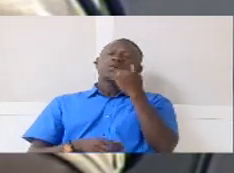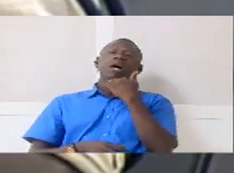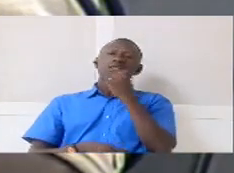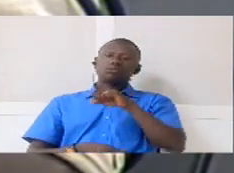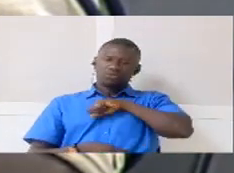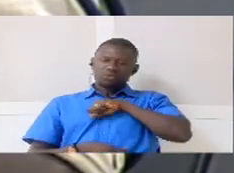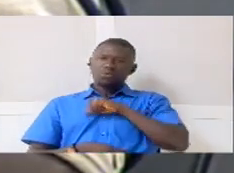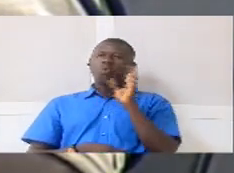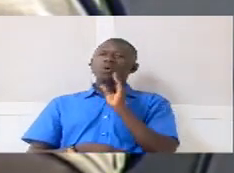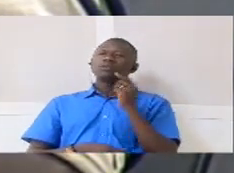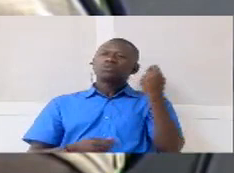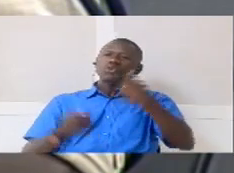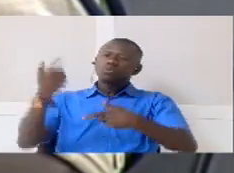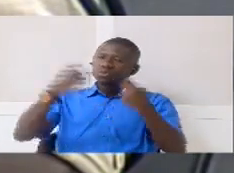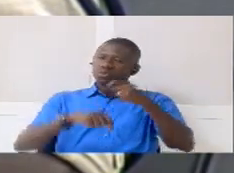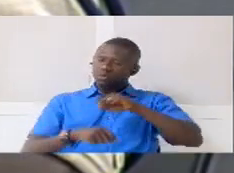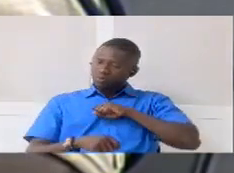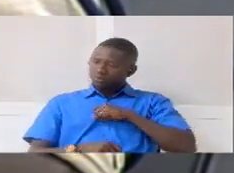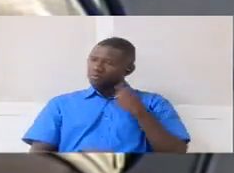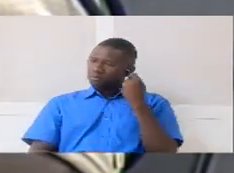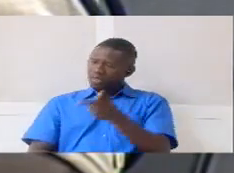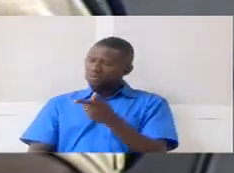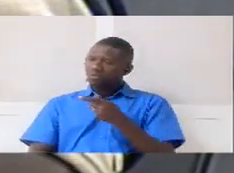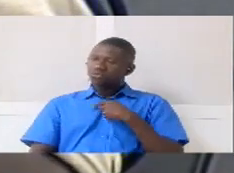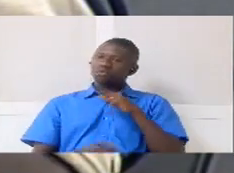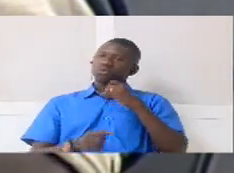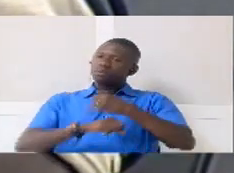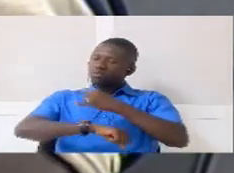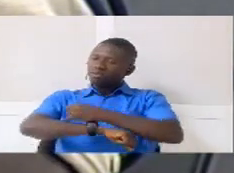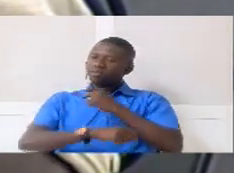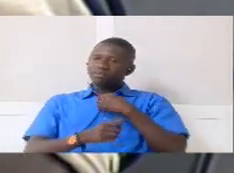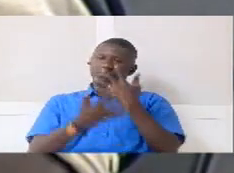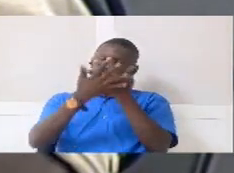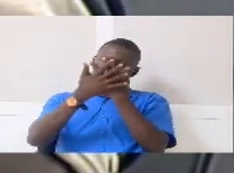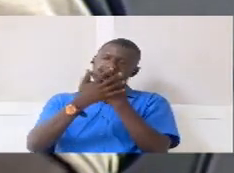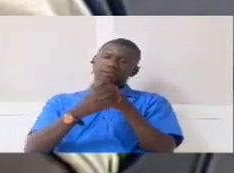yourself, what contribution have I made to the improvement of the prison system?